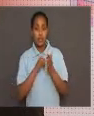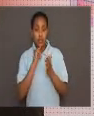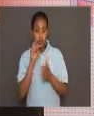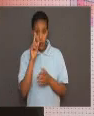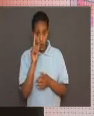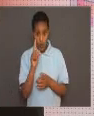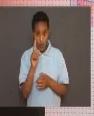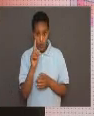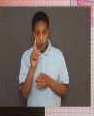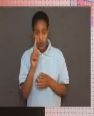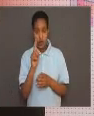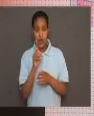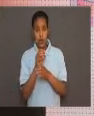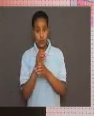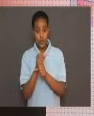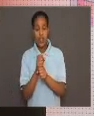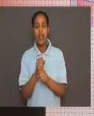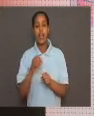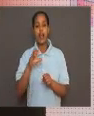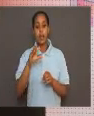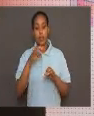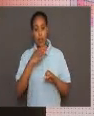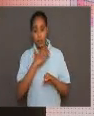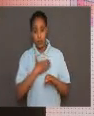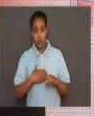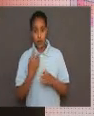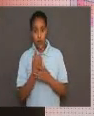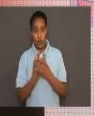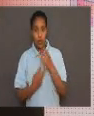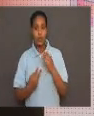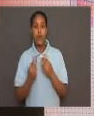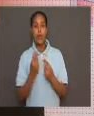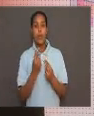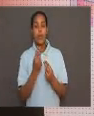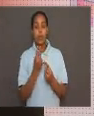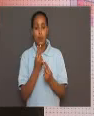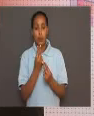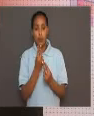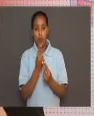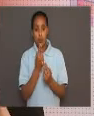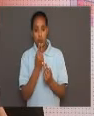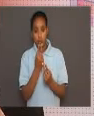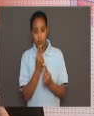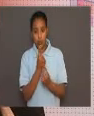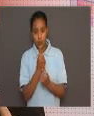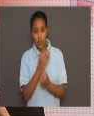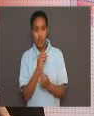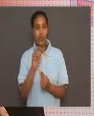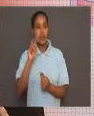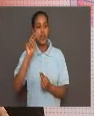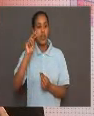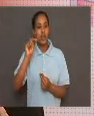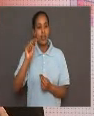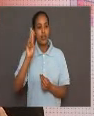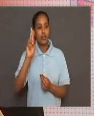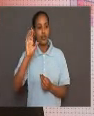one of the constituent elements in both proteins and nucleic